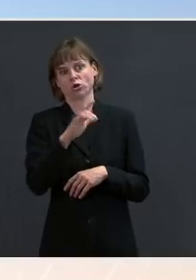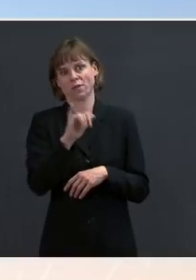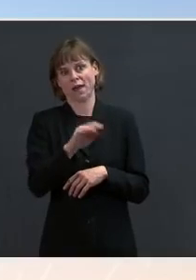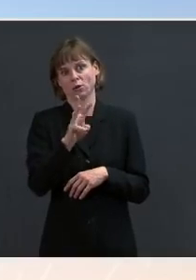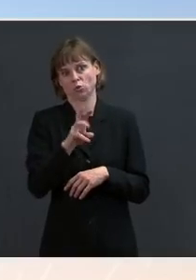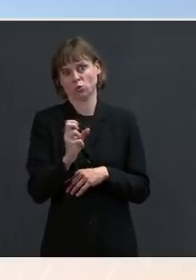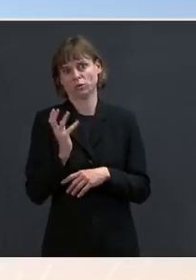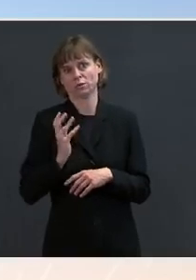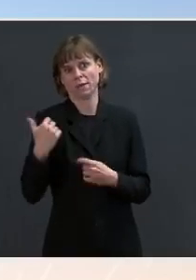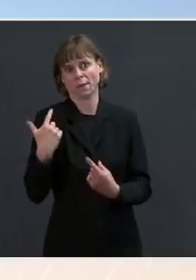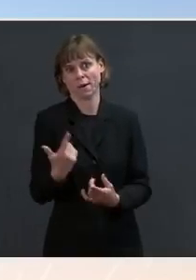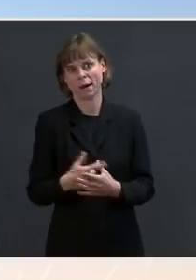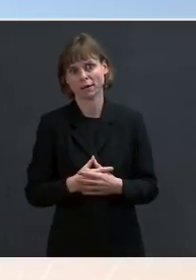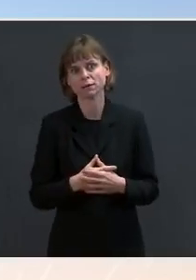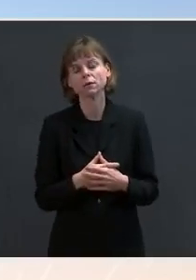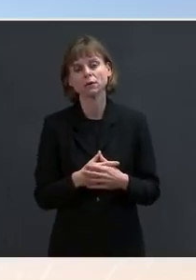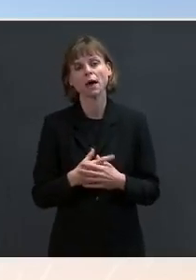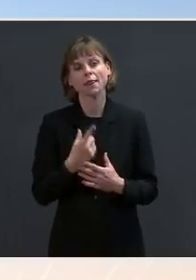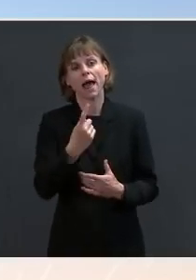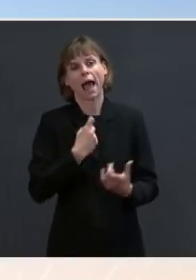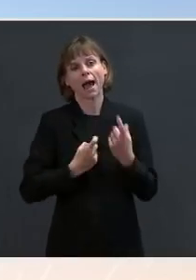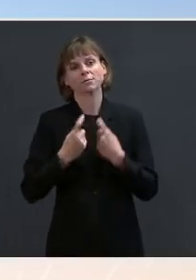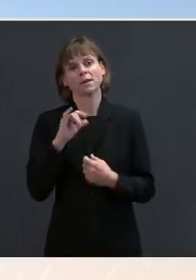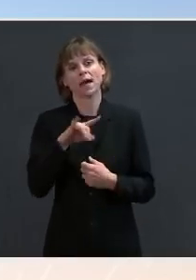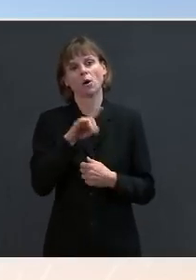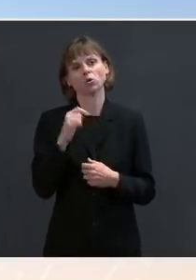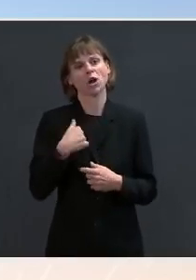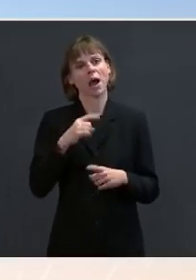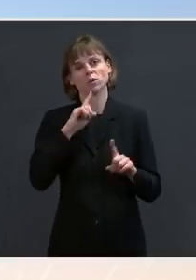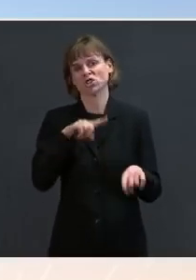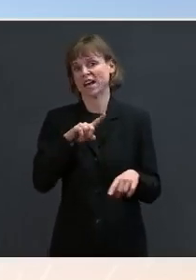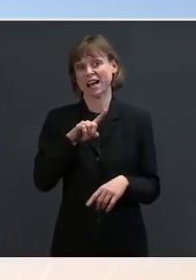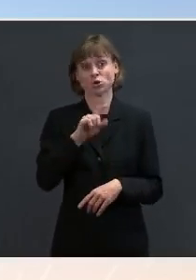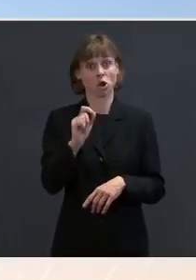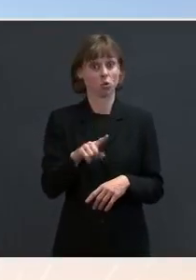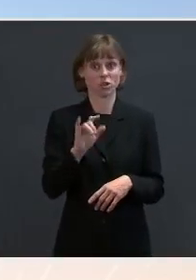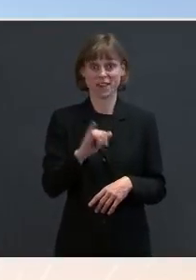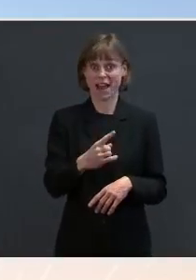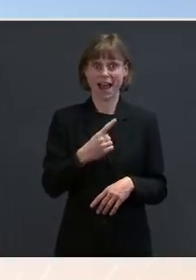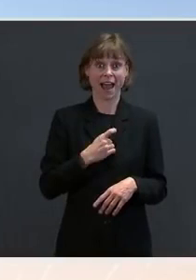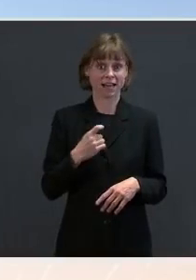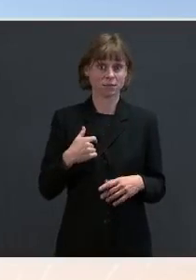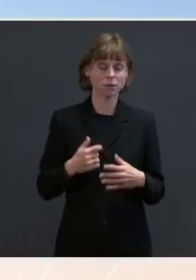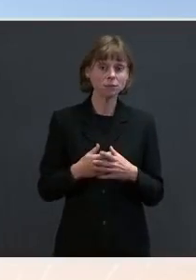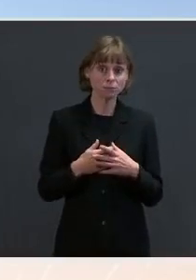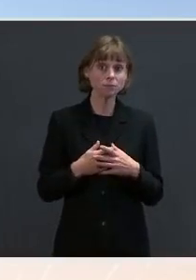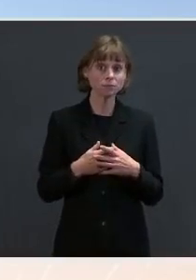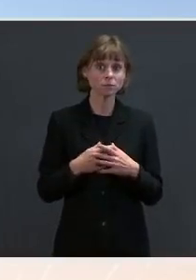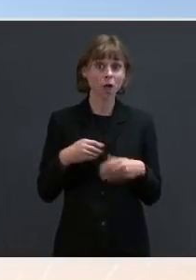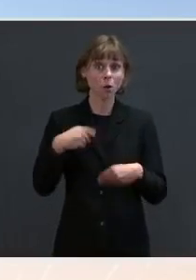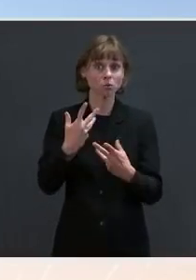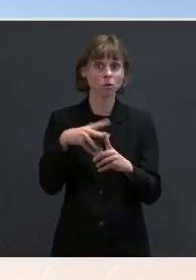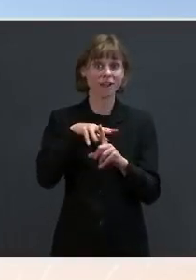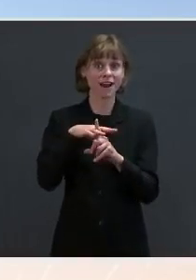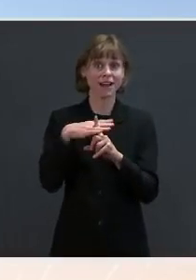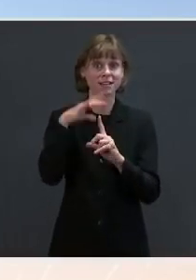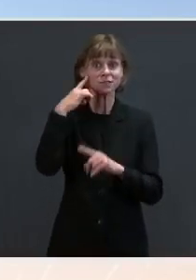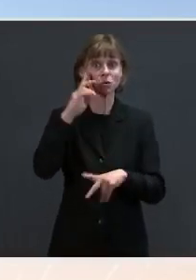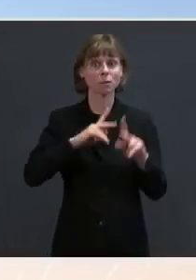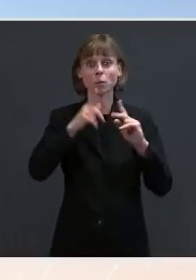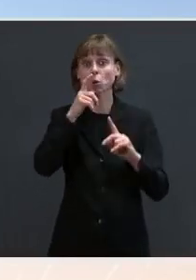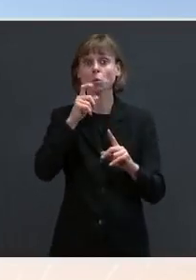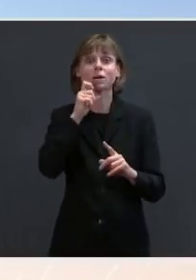past. I was asked the question, so I think I was just answering the question that was asked and providing context for people who are not familiar with the